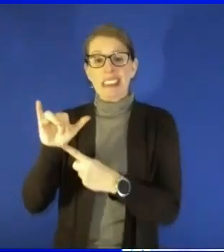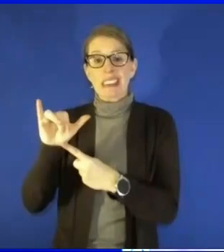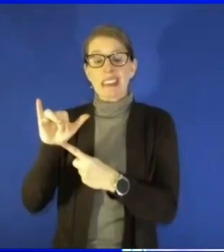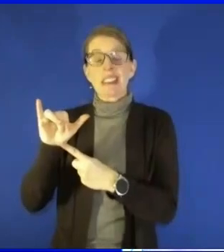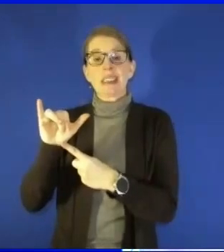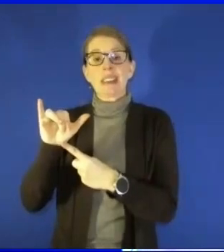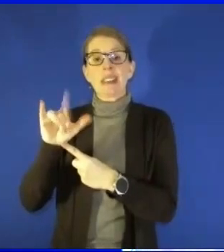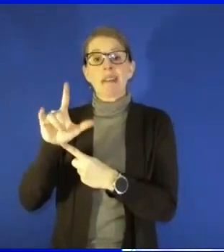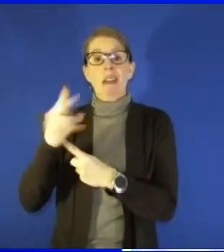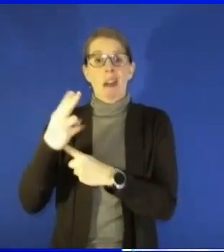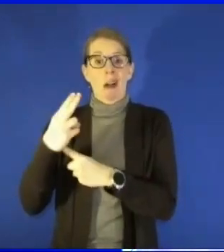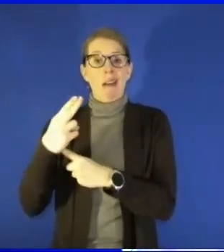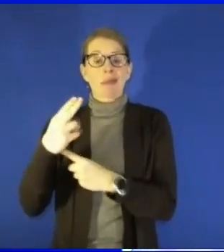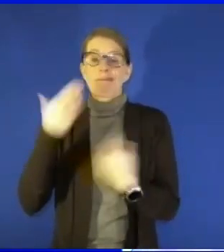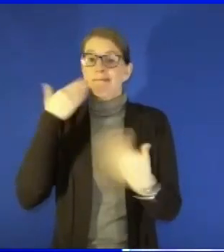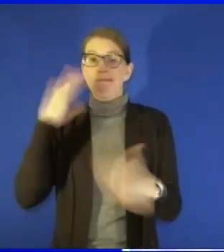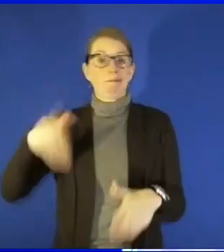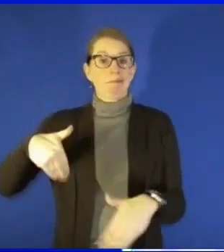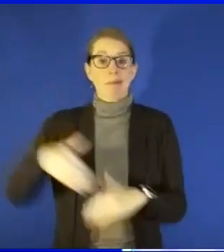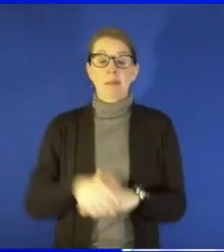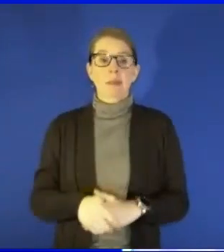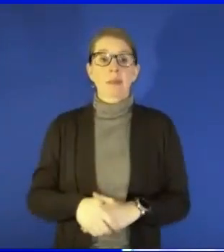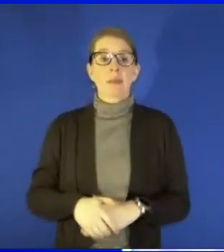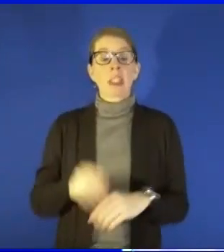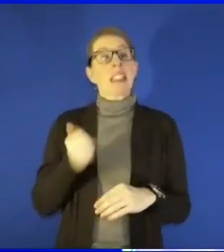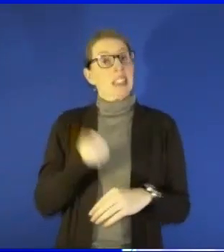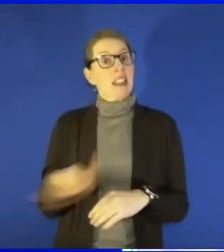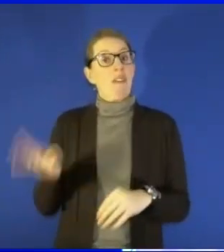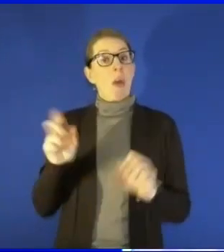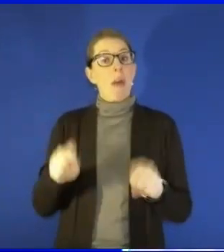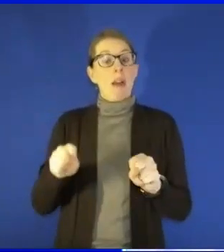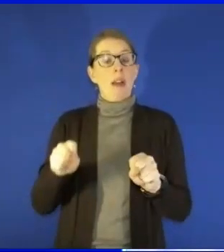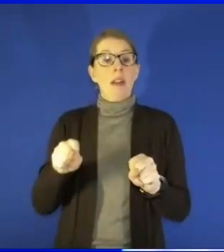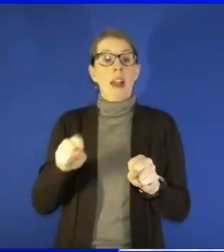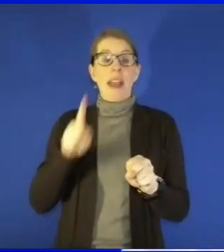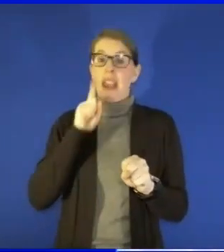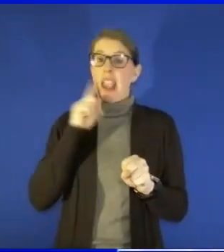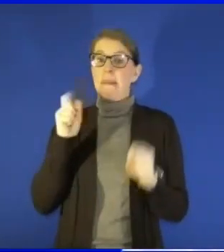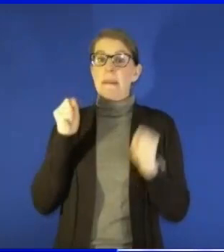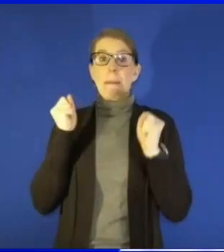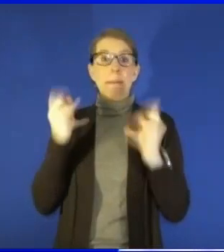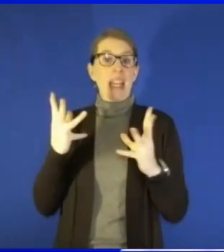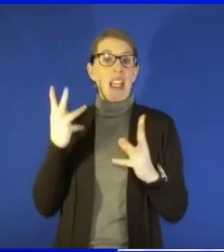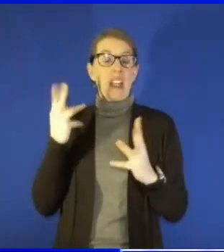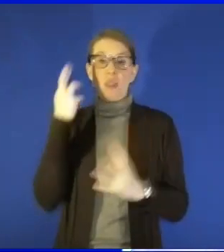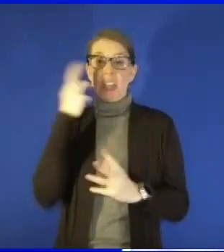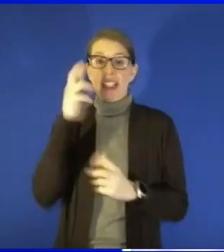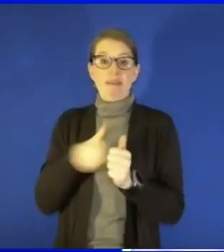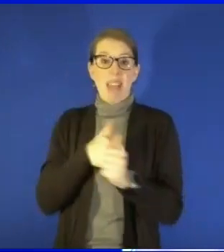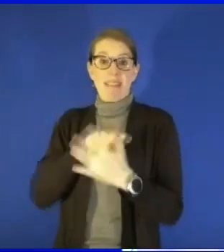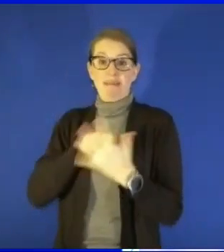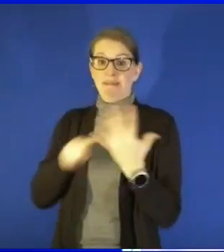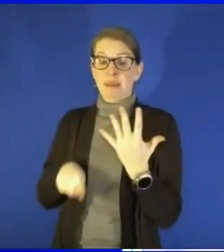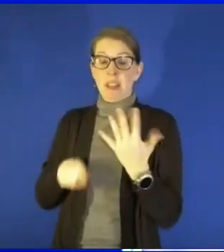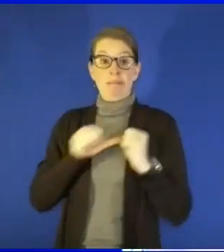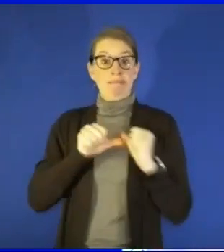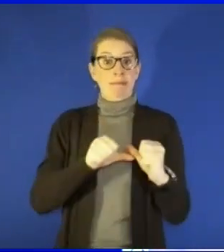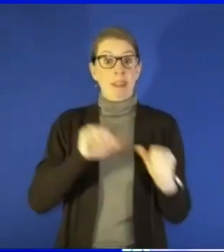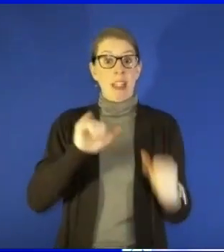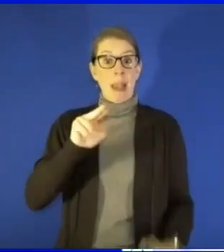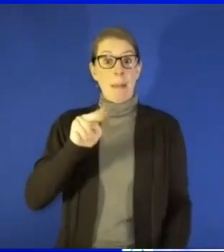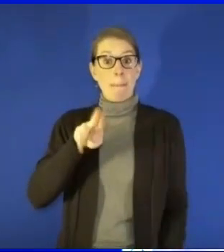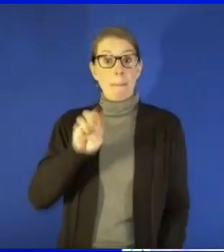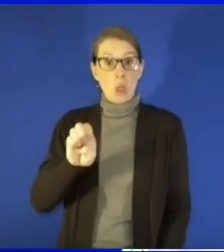to say that there are several possibilities. It's probably multifactorial, just as you said. Is it a continued immune response, some low level